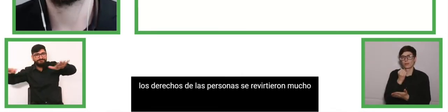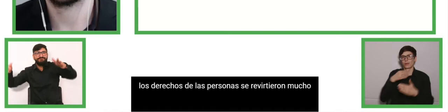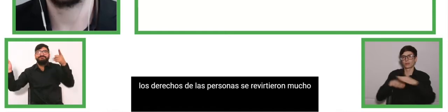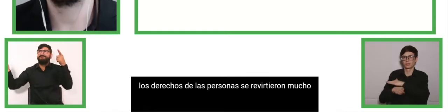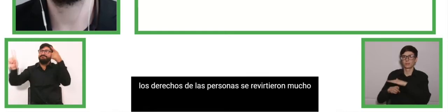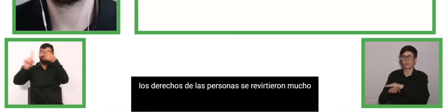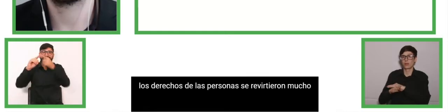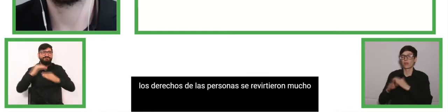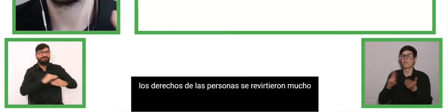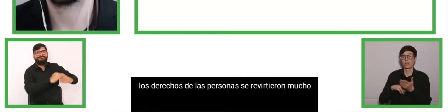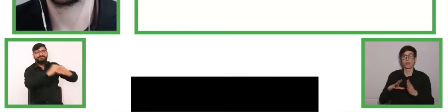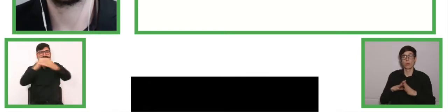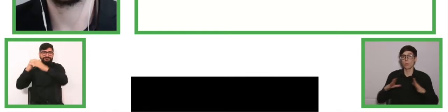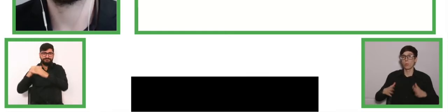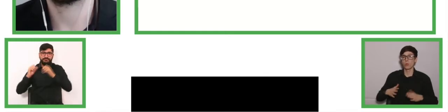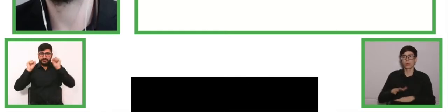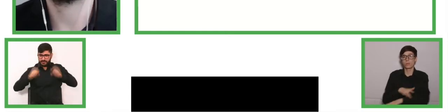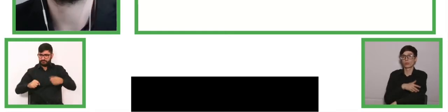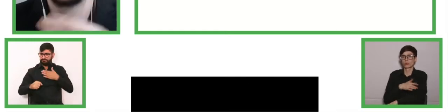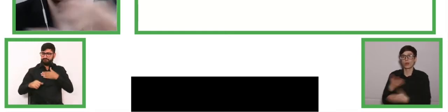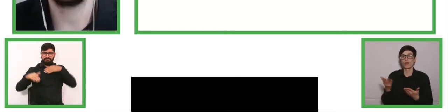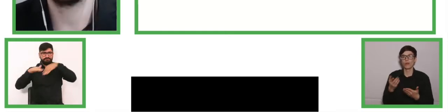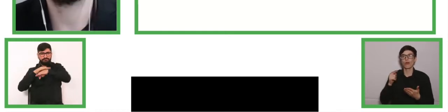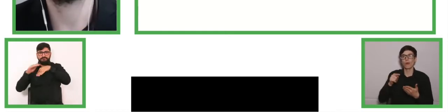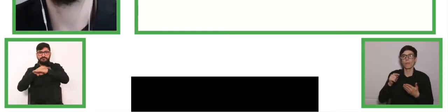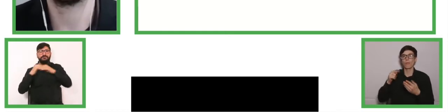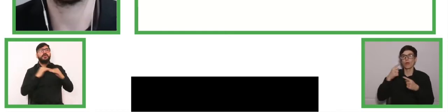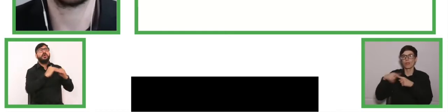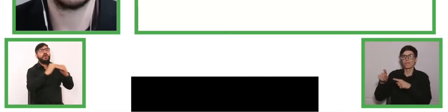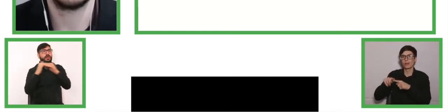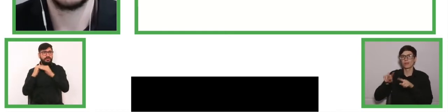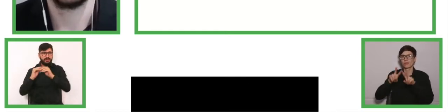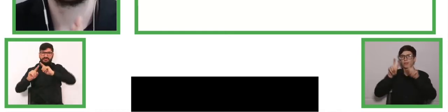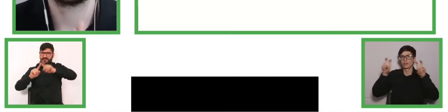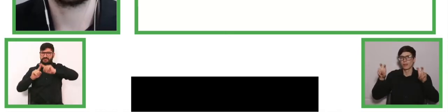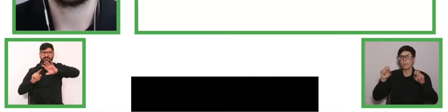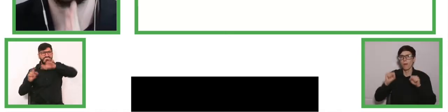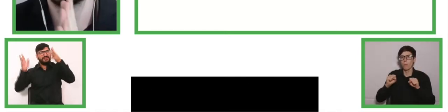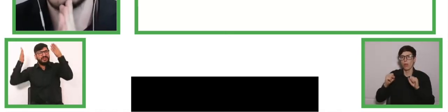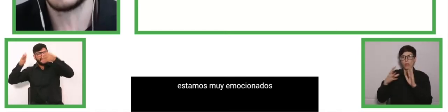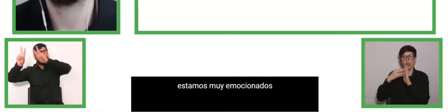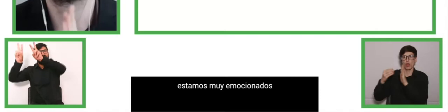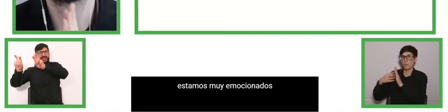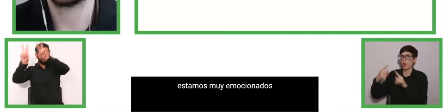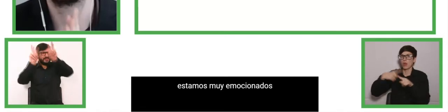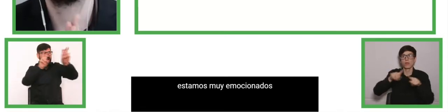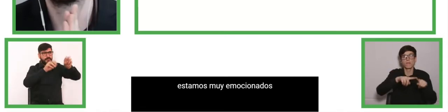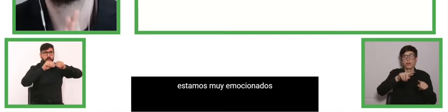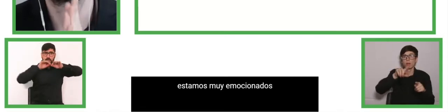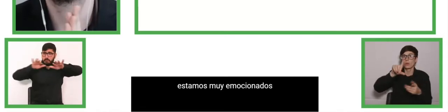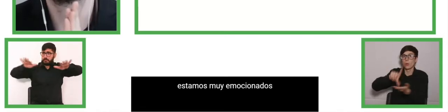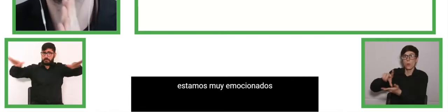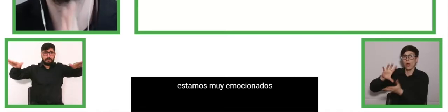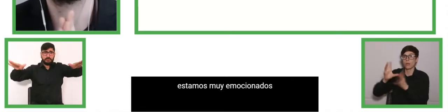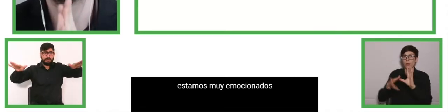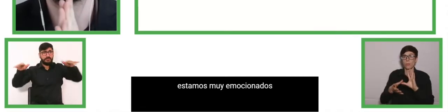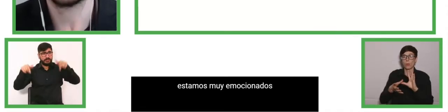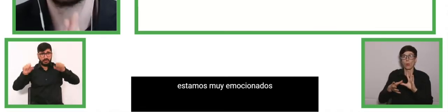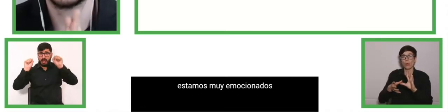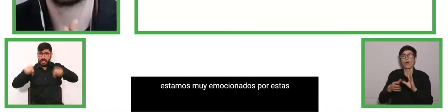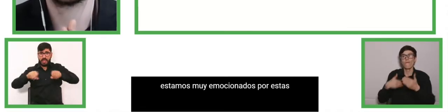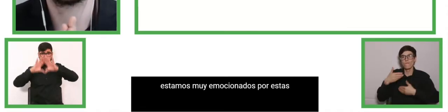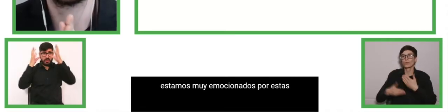and have the content and ability to replicate anywhere in the world. So if you have or want to build a format to bring it to